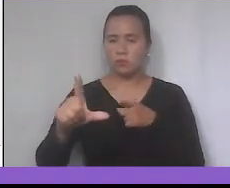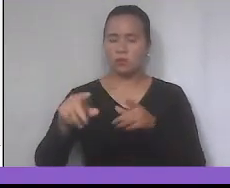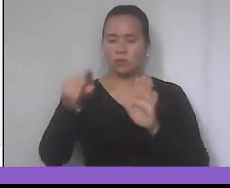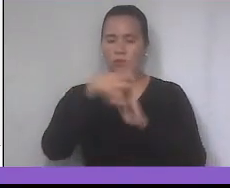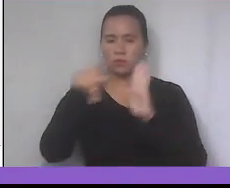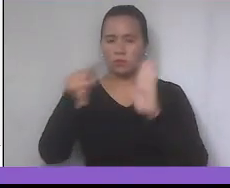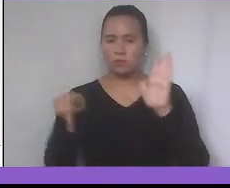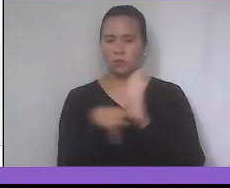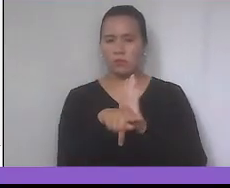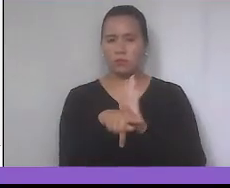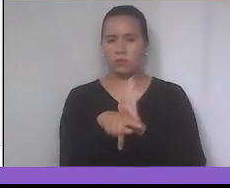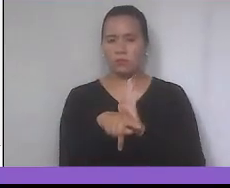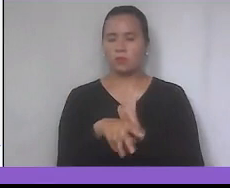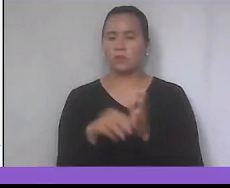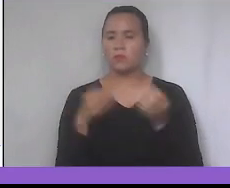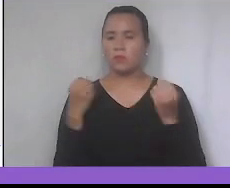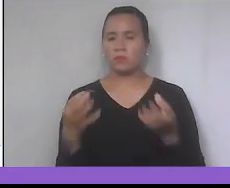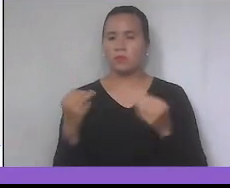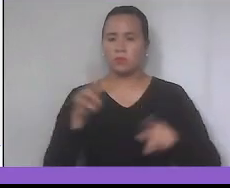New line.